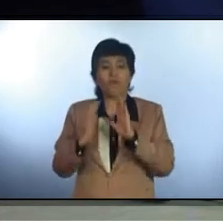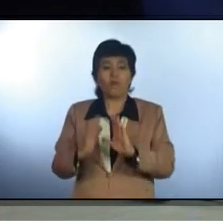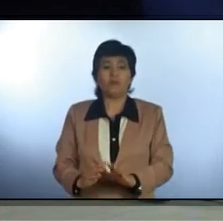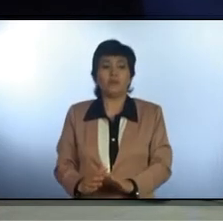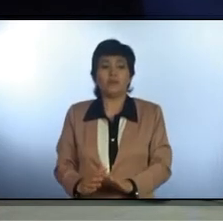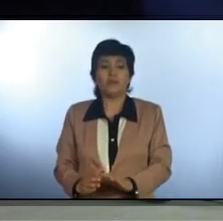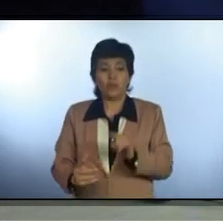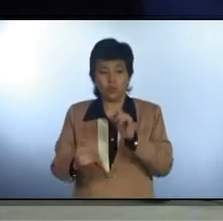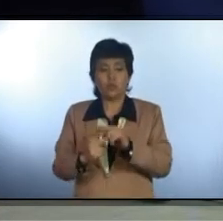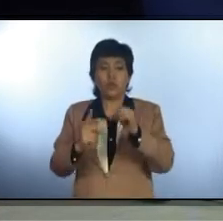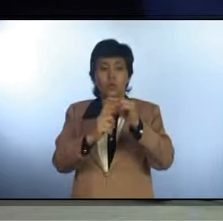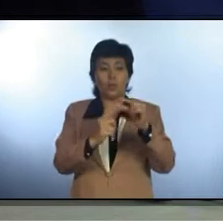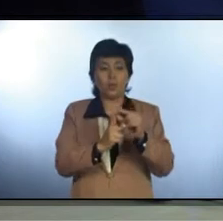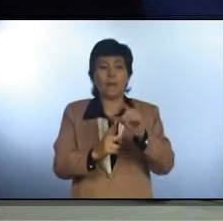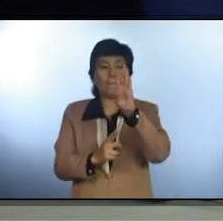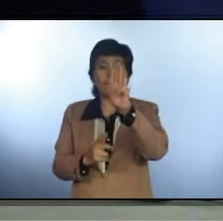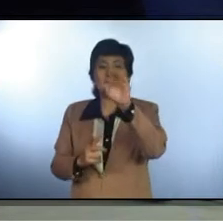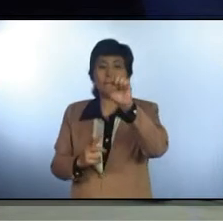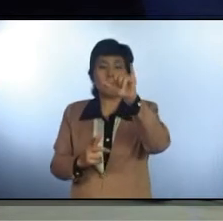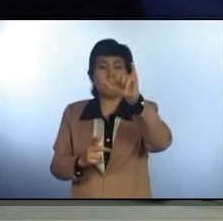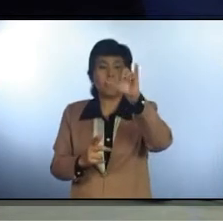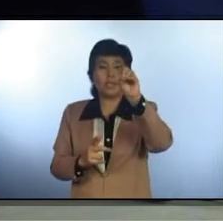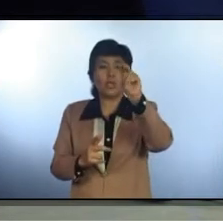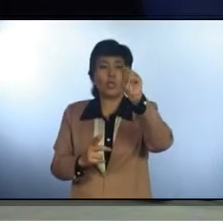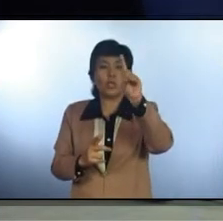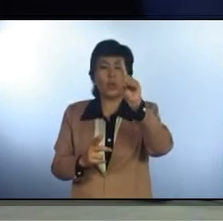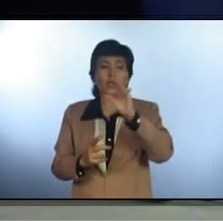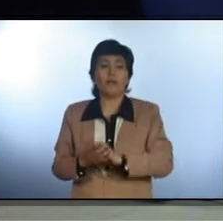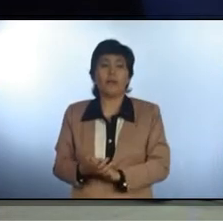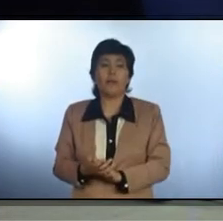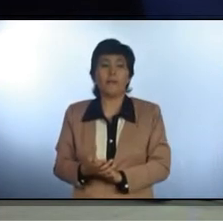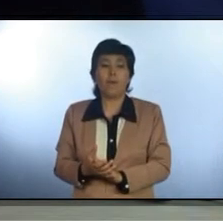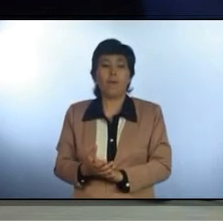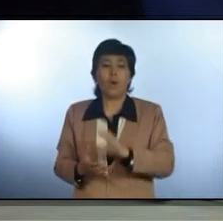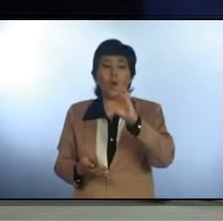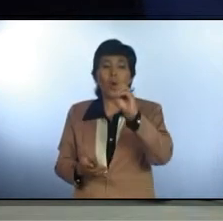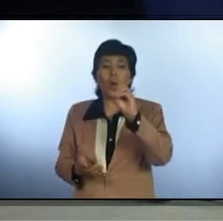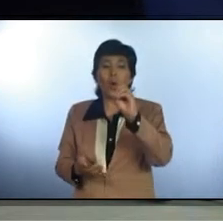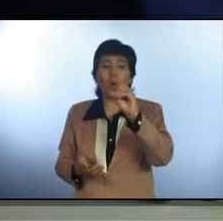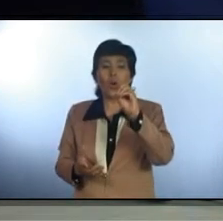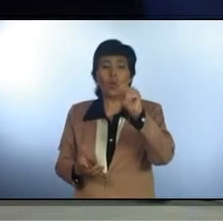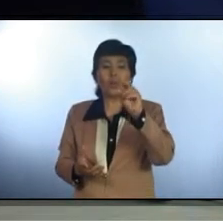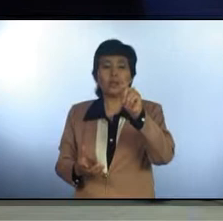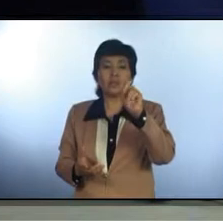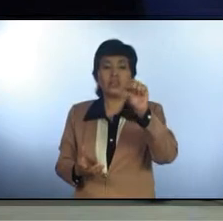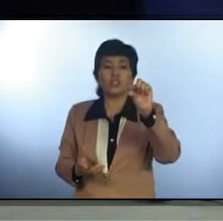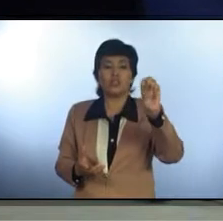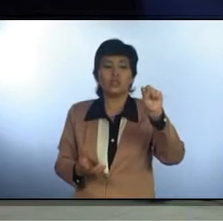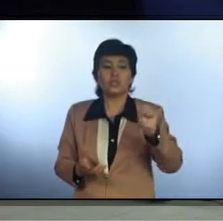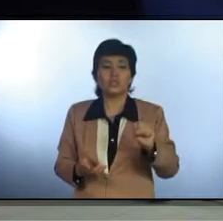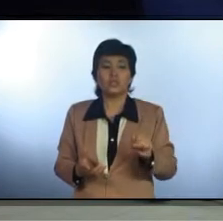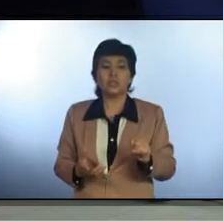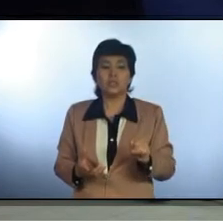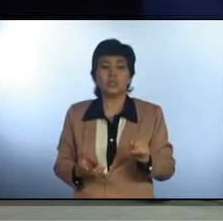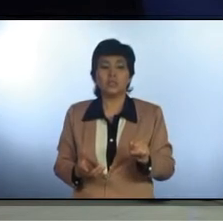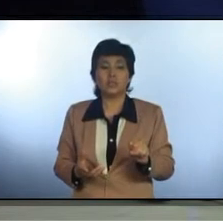You conform to the word yawn, okay? Now, contagious yawning. Now, if you notice when